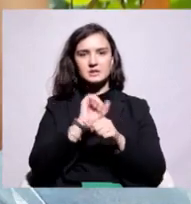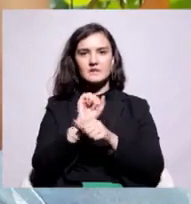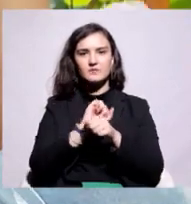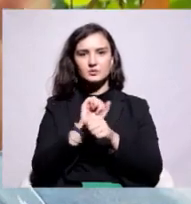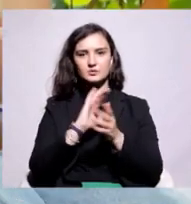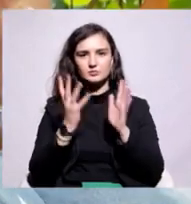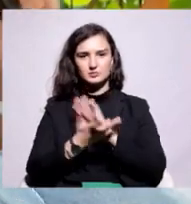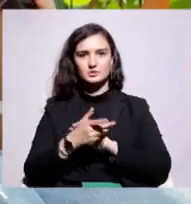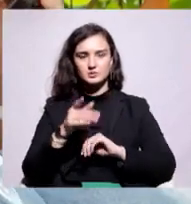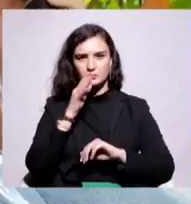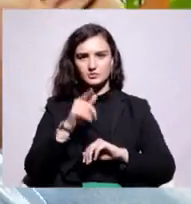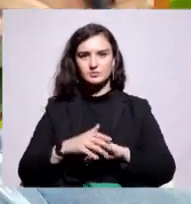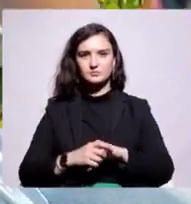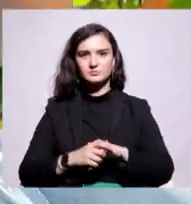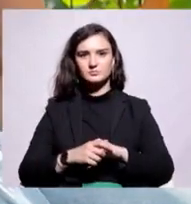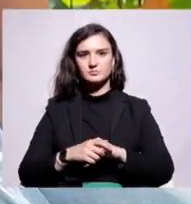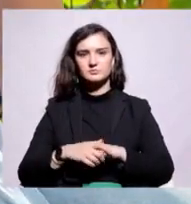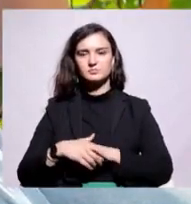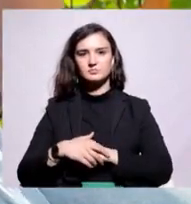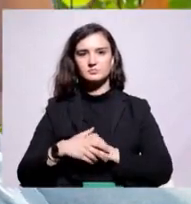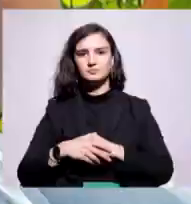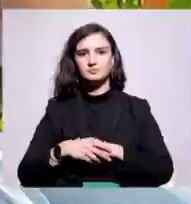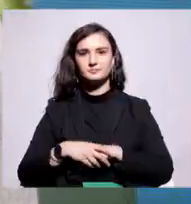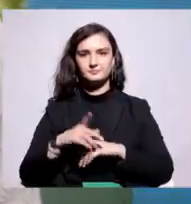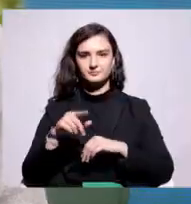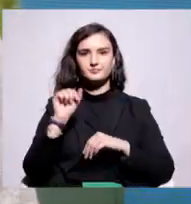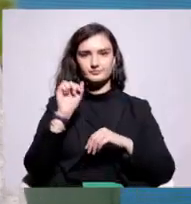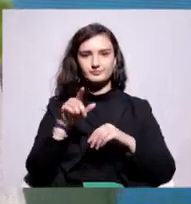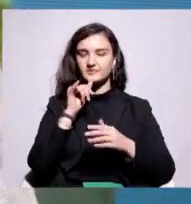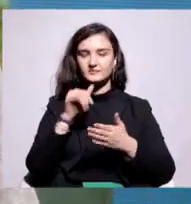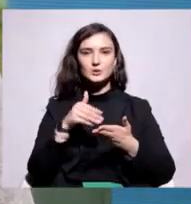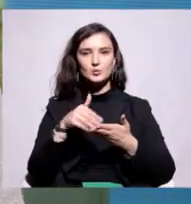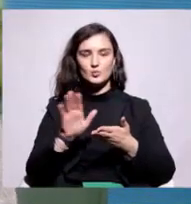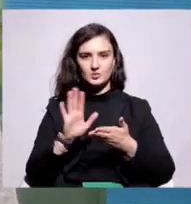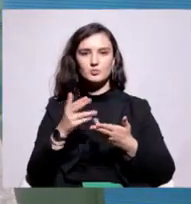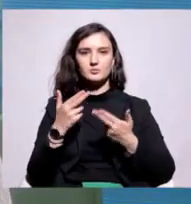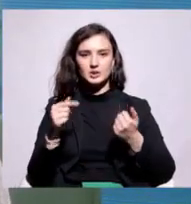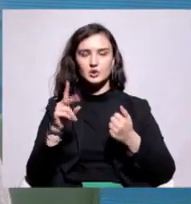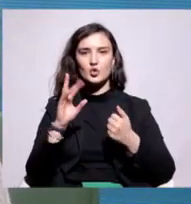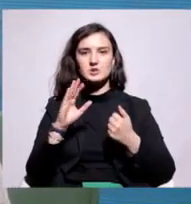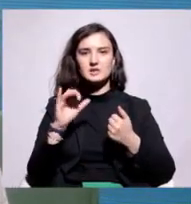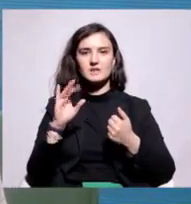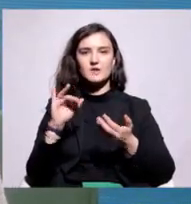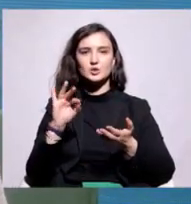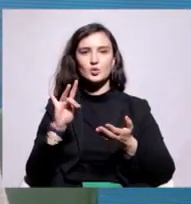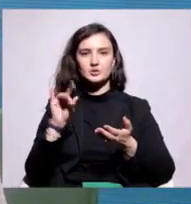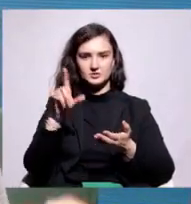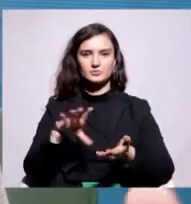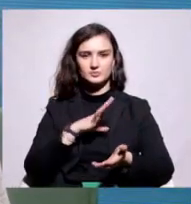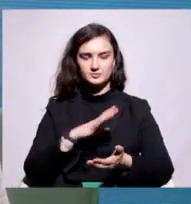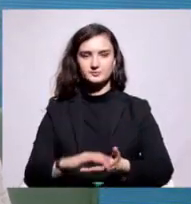new ways. A very good answer. I think you can't deny that there is a conservative element to this story. Of